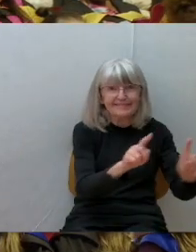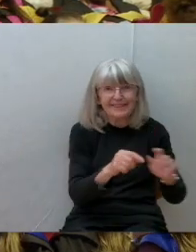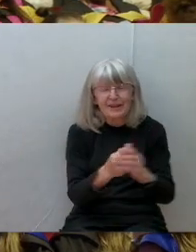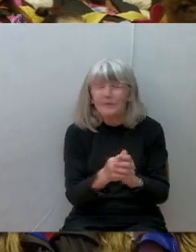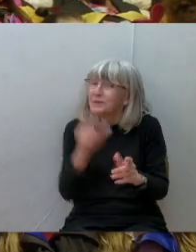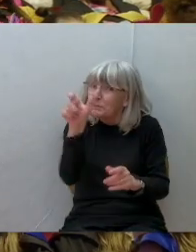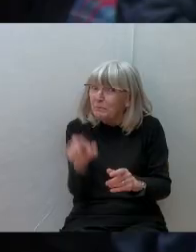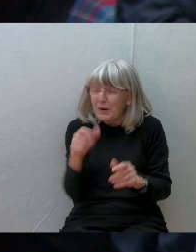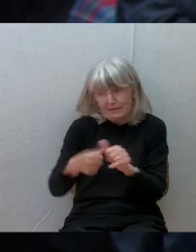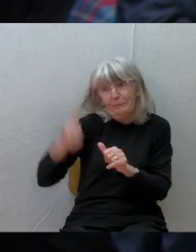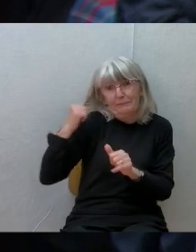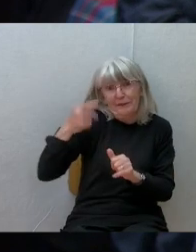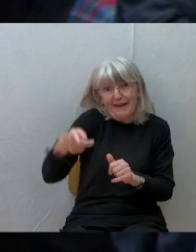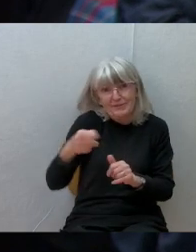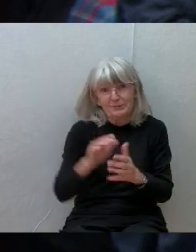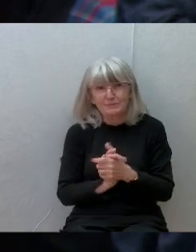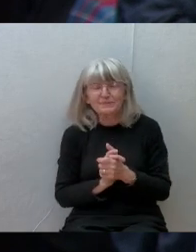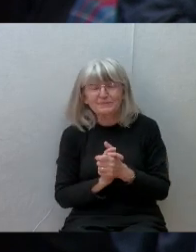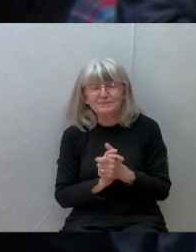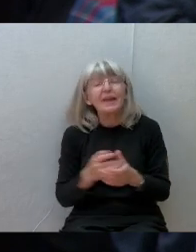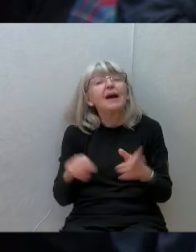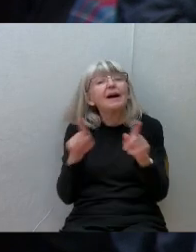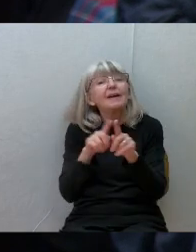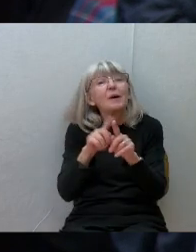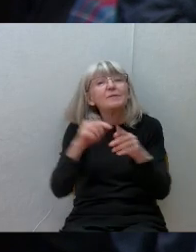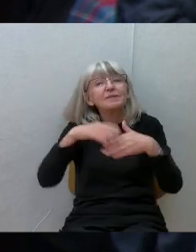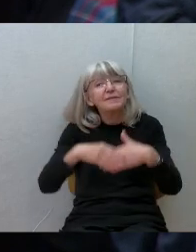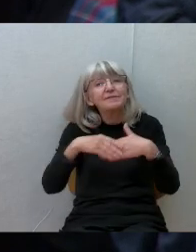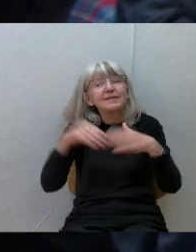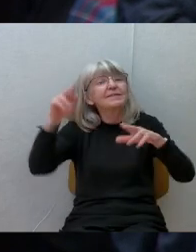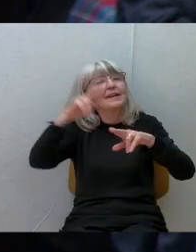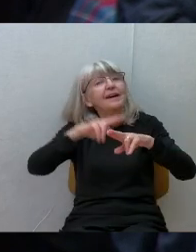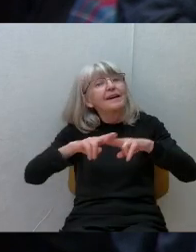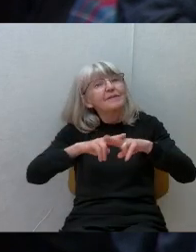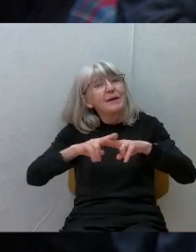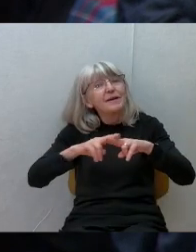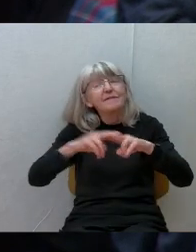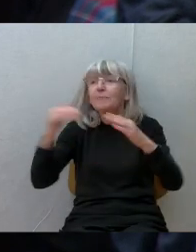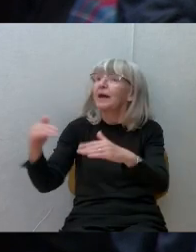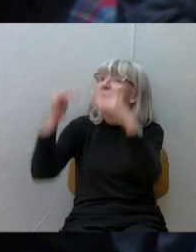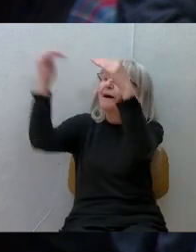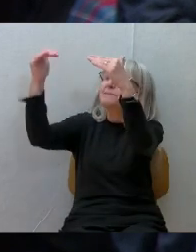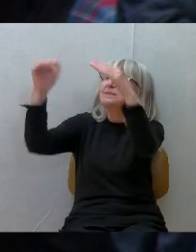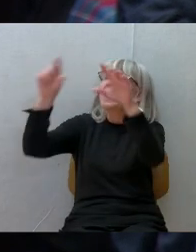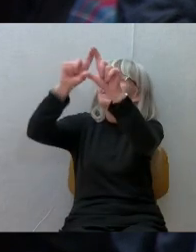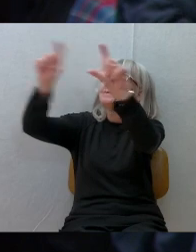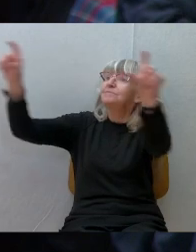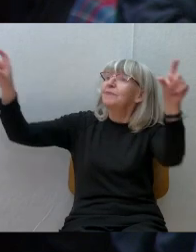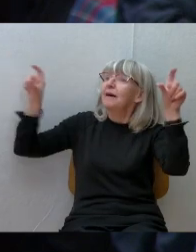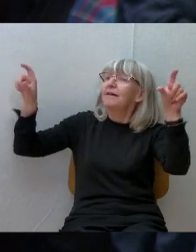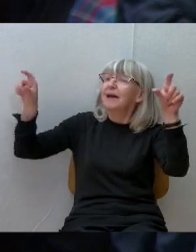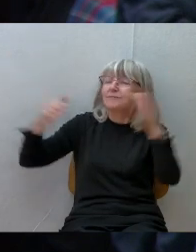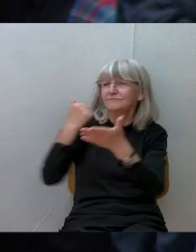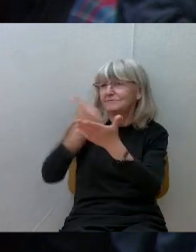And friends and family upstairs in the balcony, it's great to see the hall so full